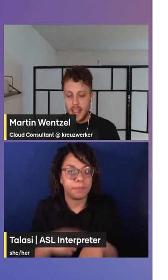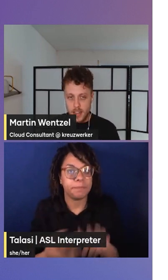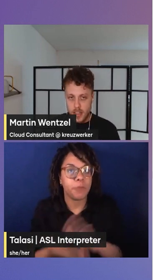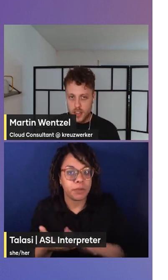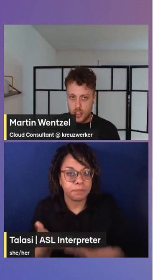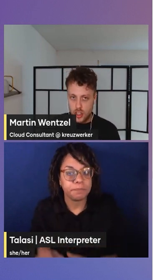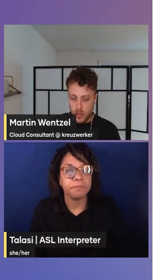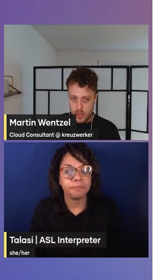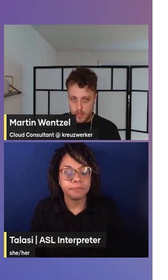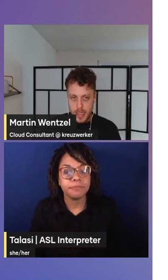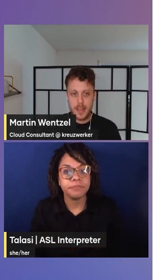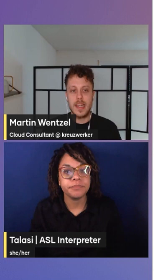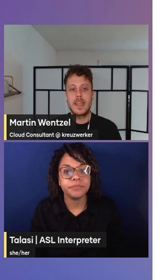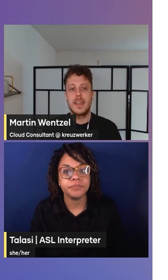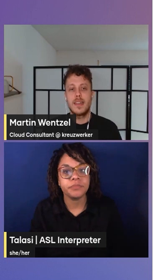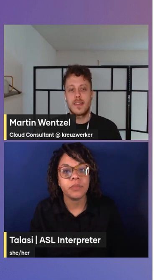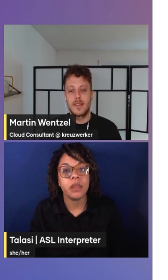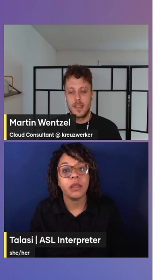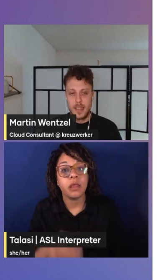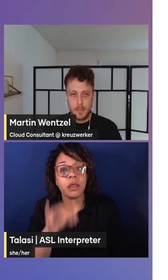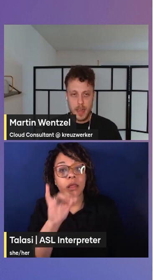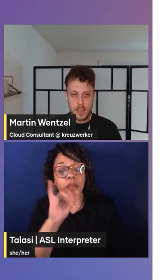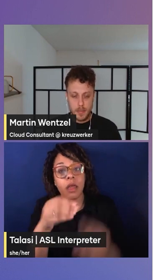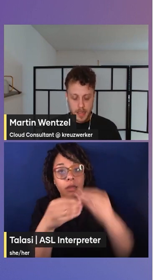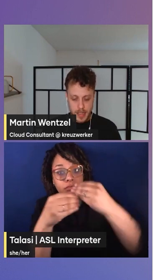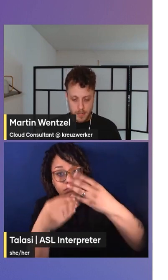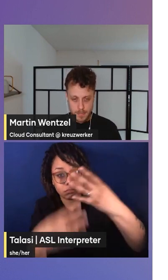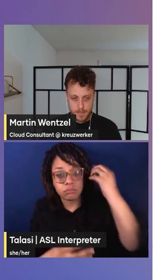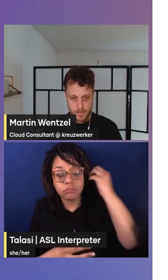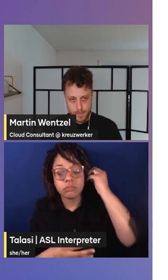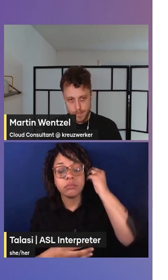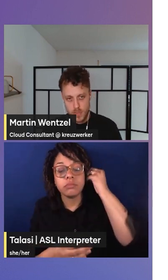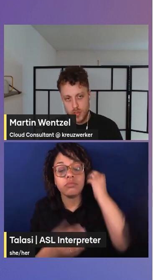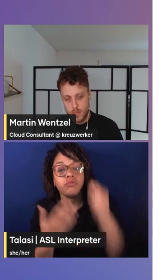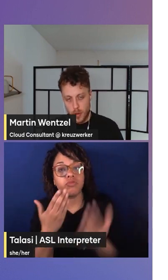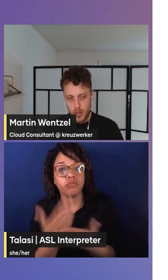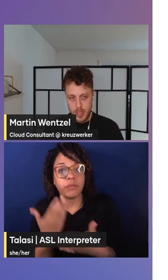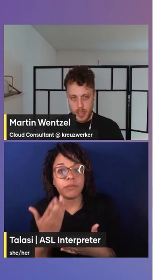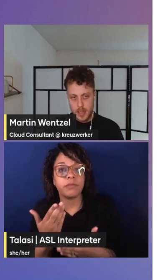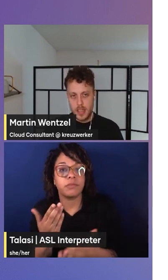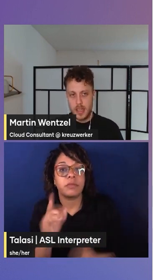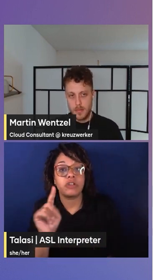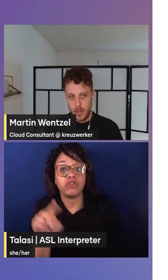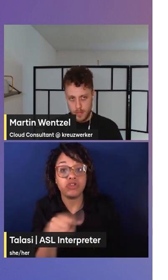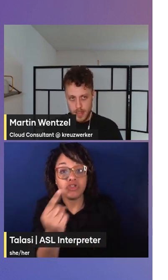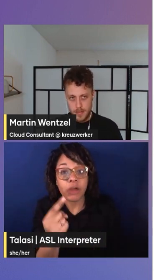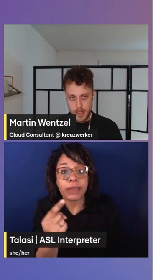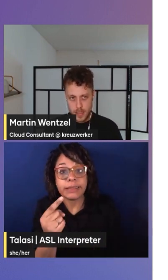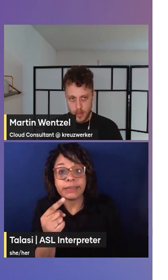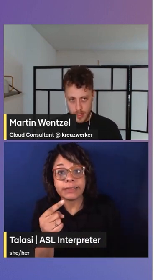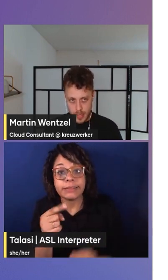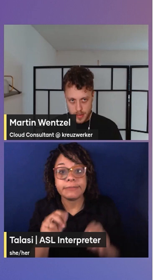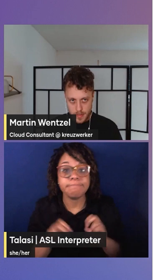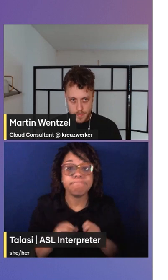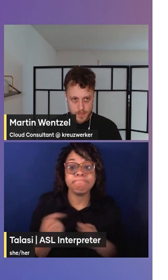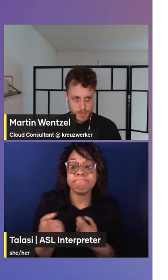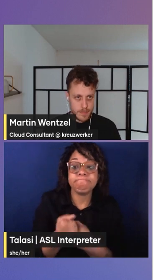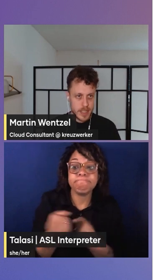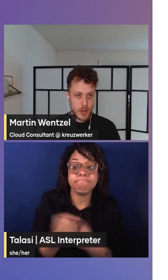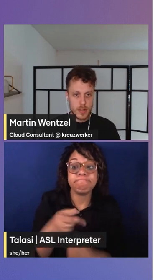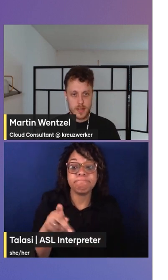And that shows me that simply supporting Podman is not that